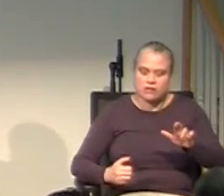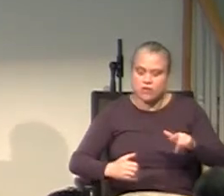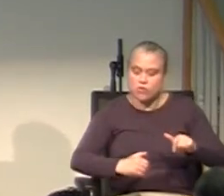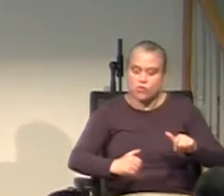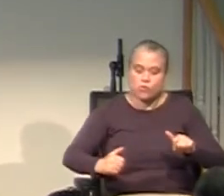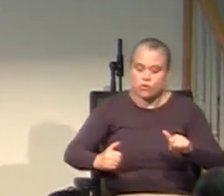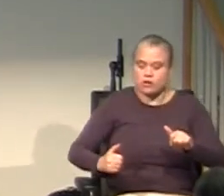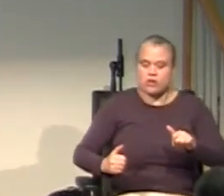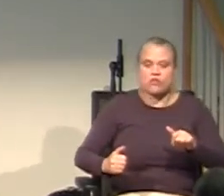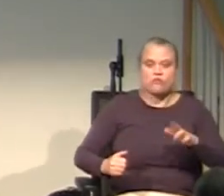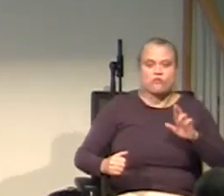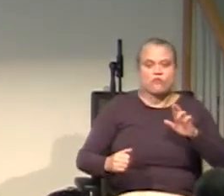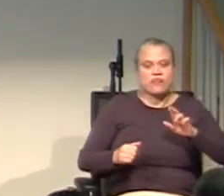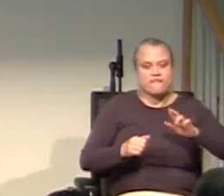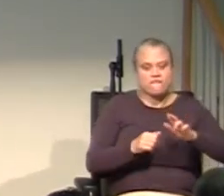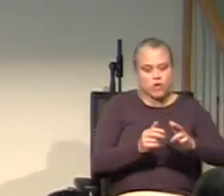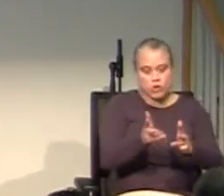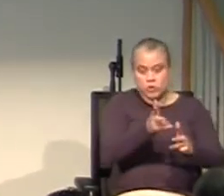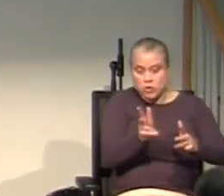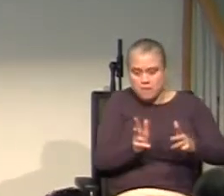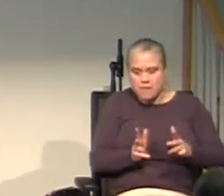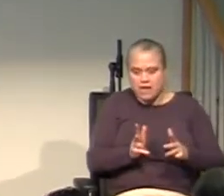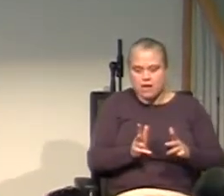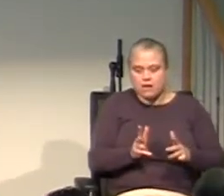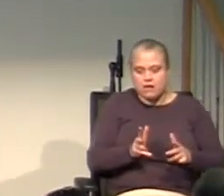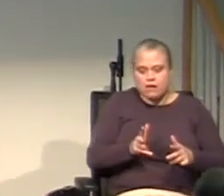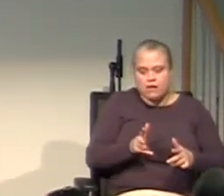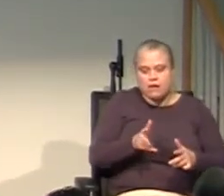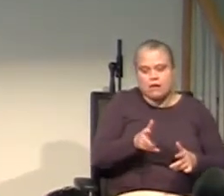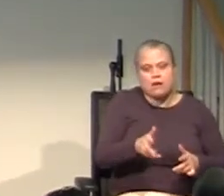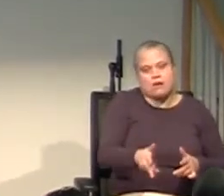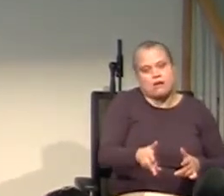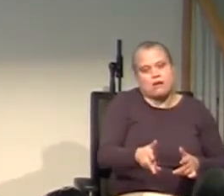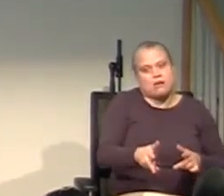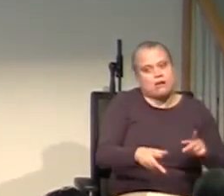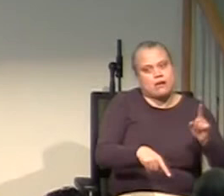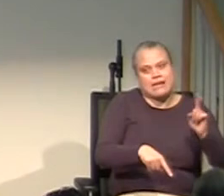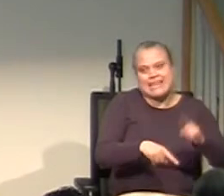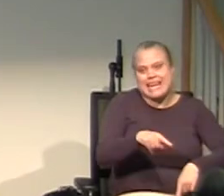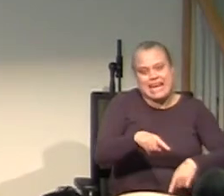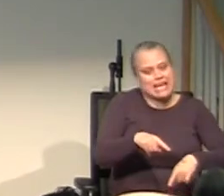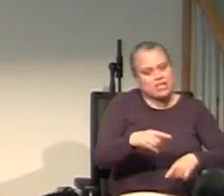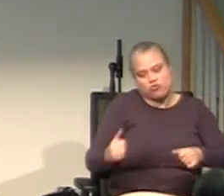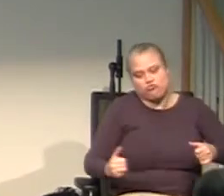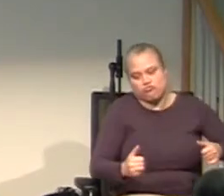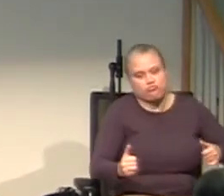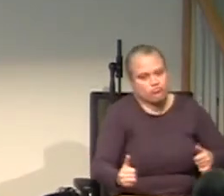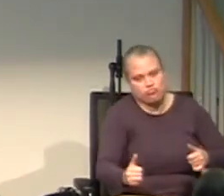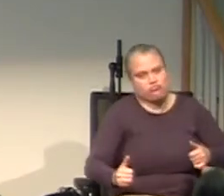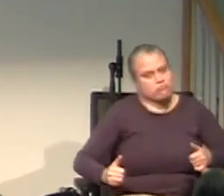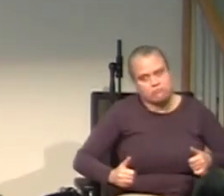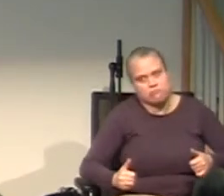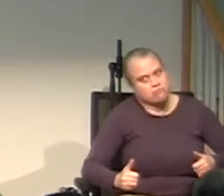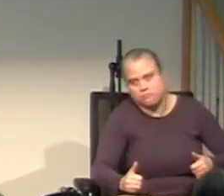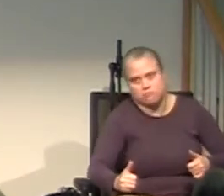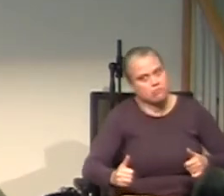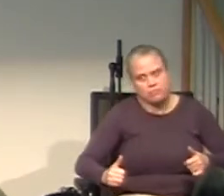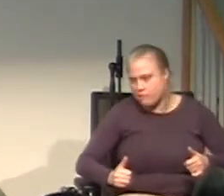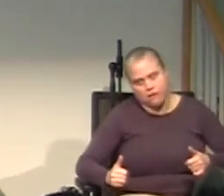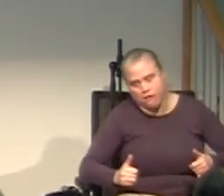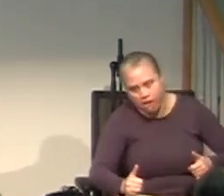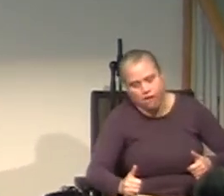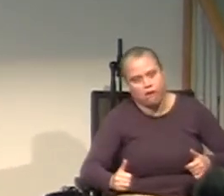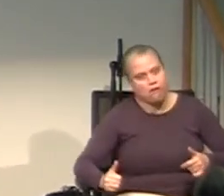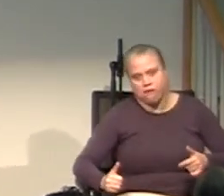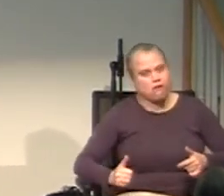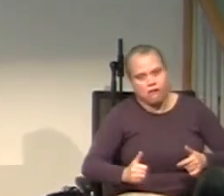reverse to go it in first, I was already going downhill, and I couldn't get the gearbox wouldn't take the shift. I